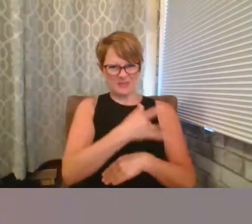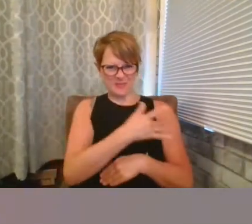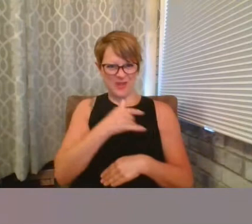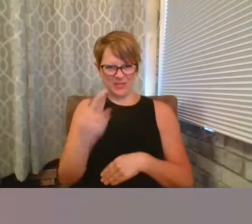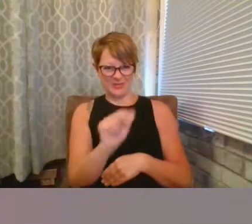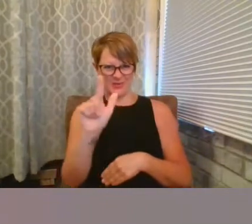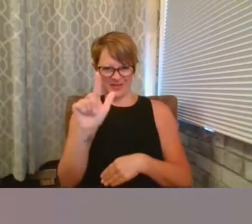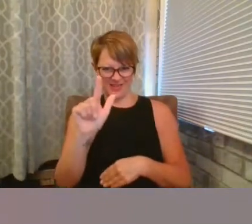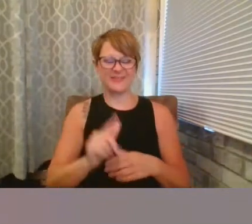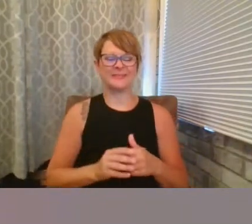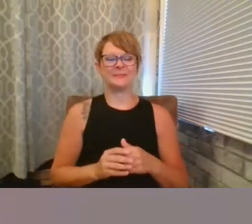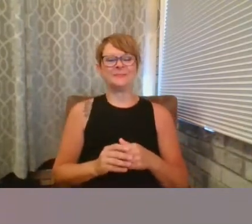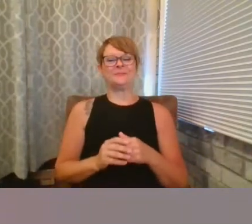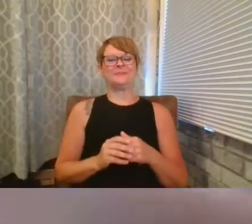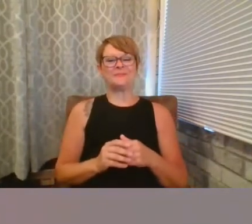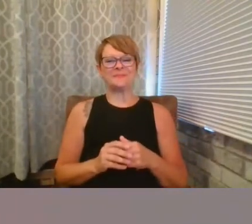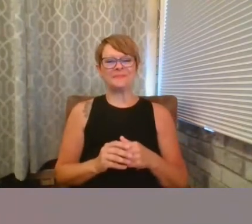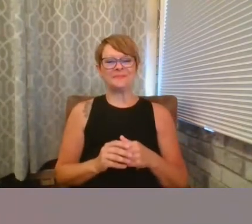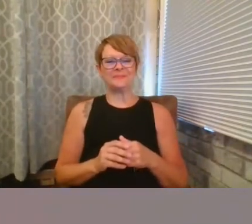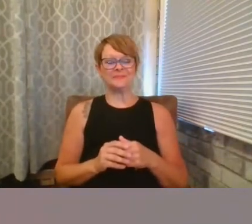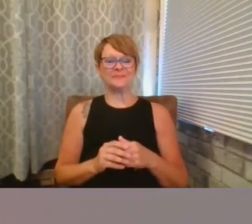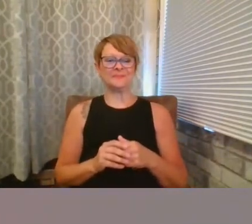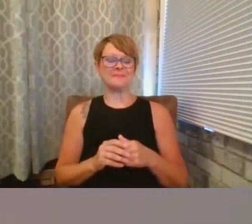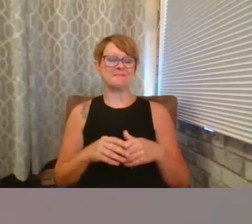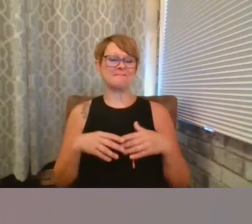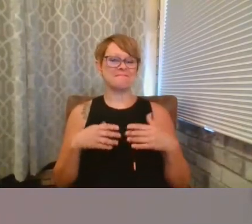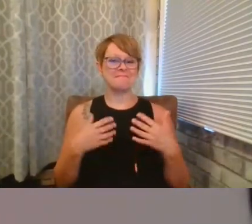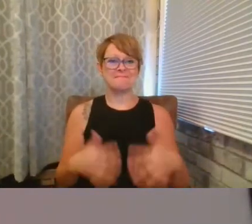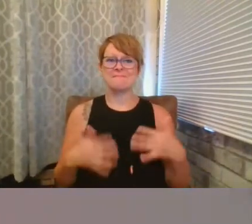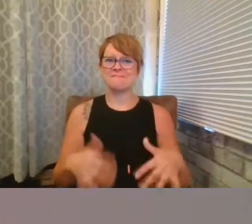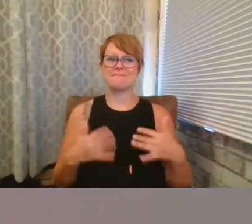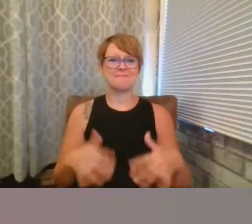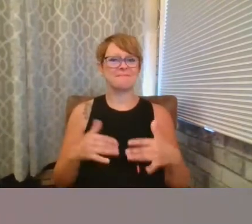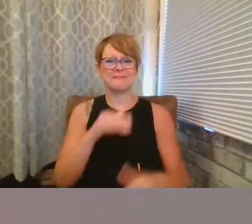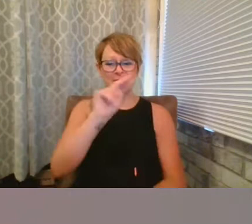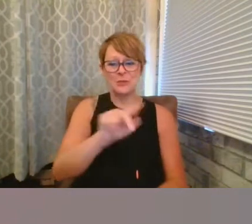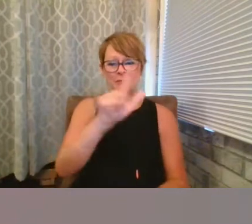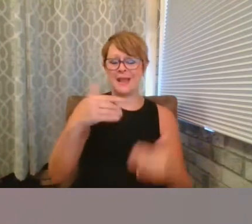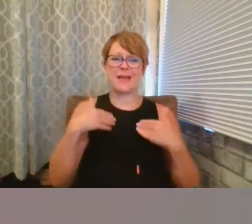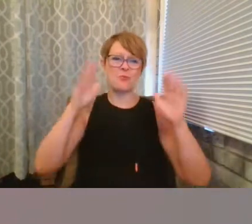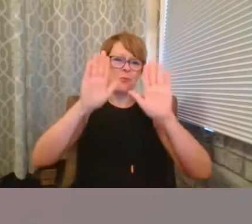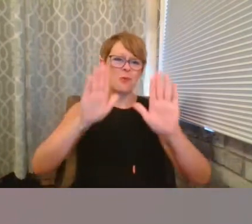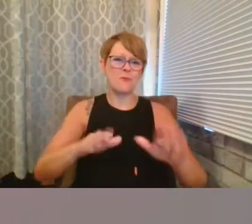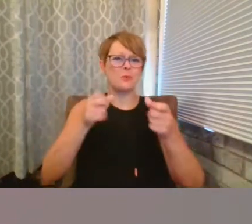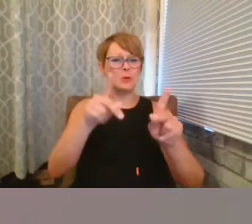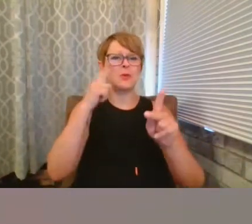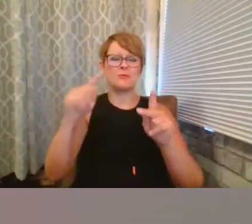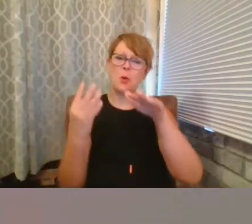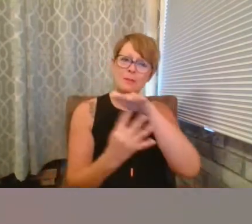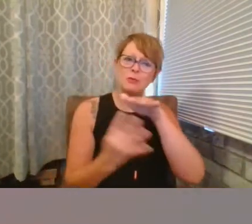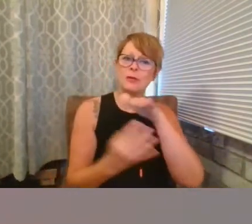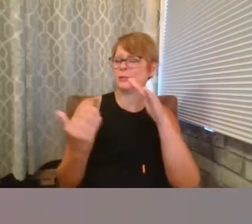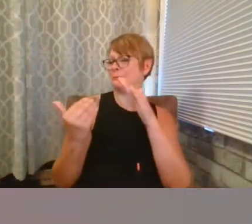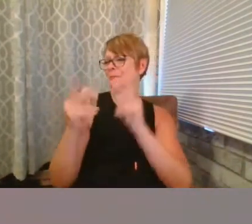and Labrador, that widely expands all these opportunities for newcomers, for immigrants who comes